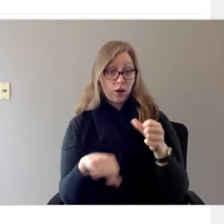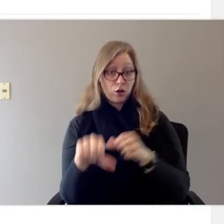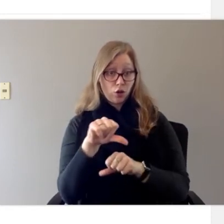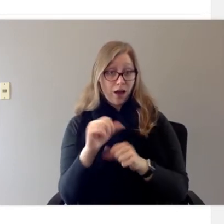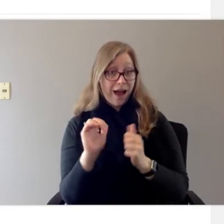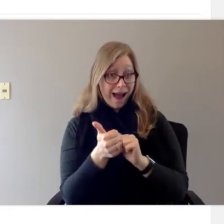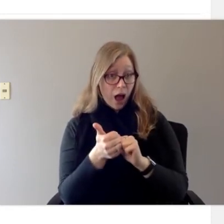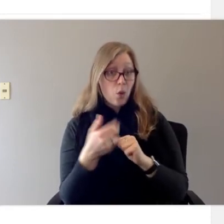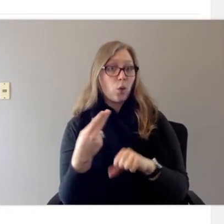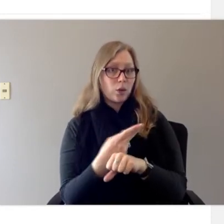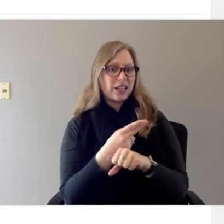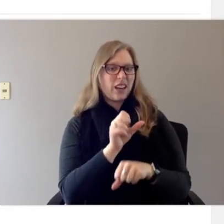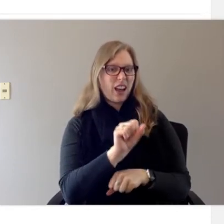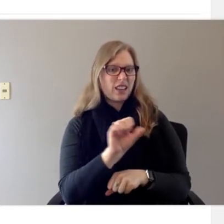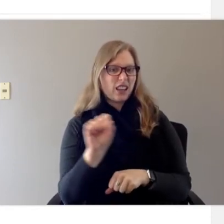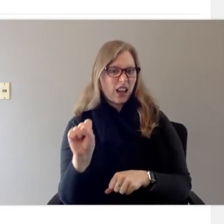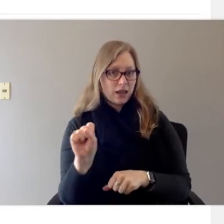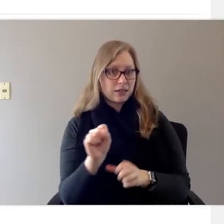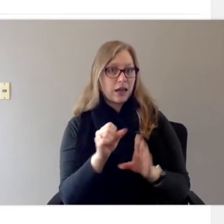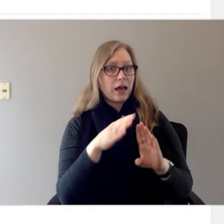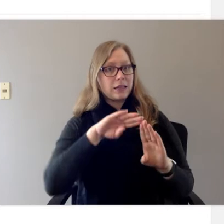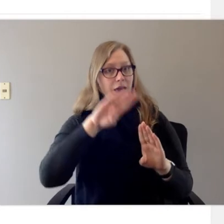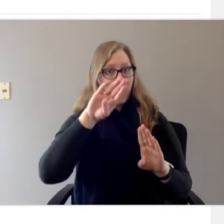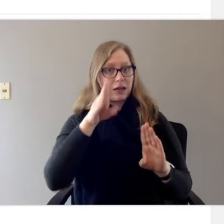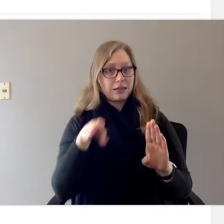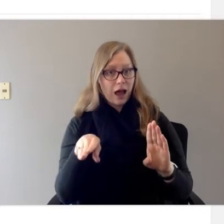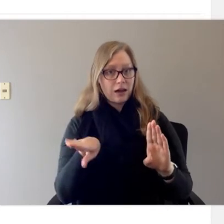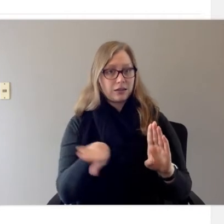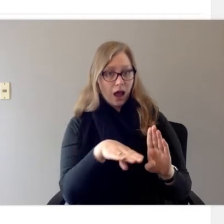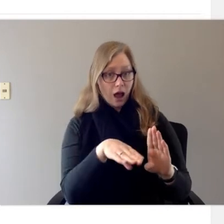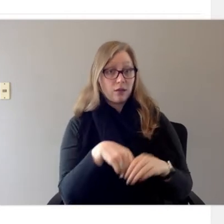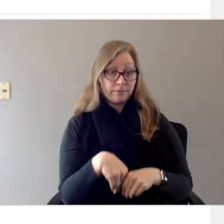right, for problem 5, it tells us that